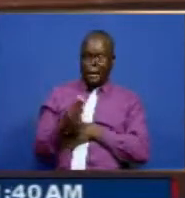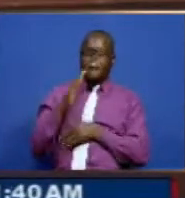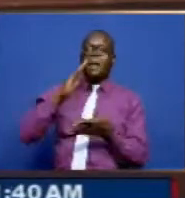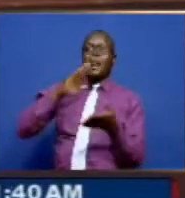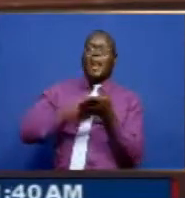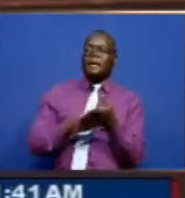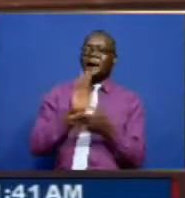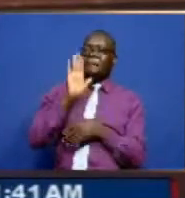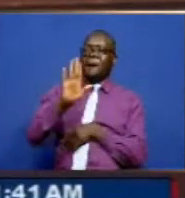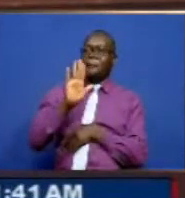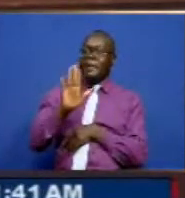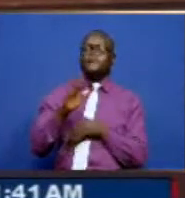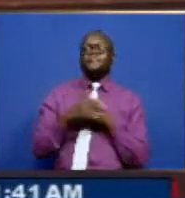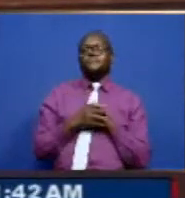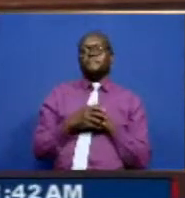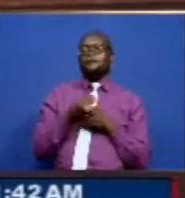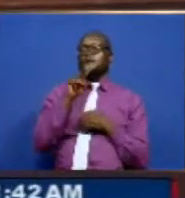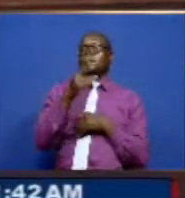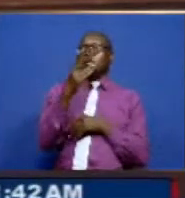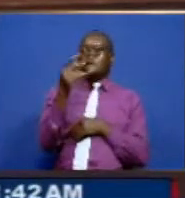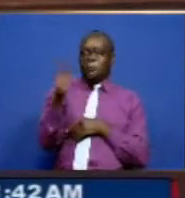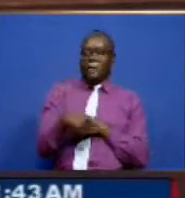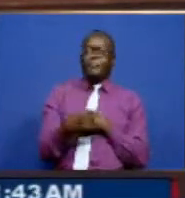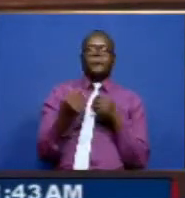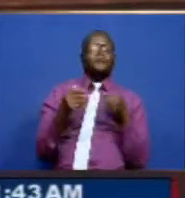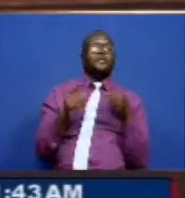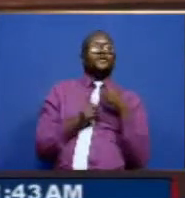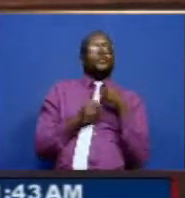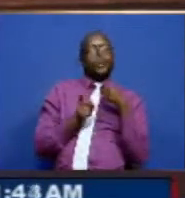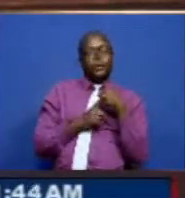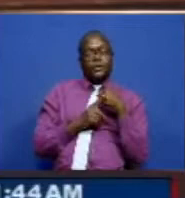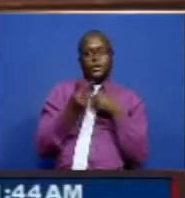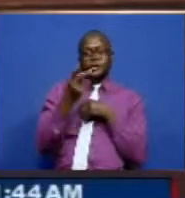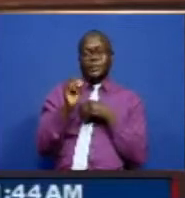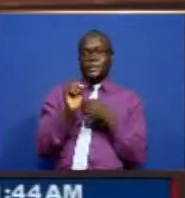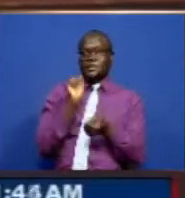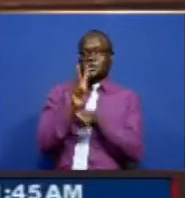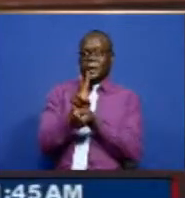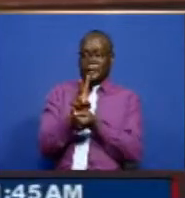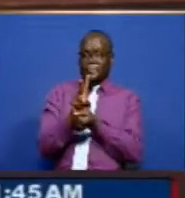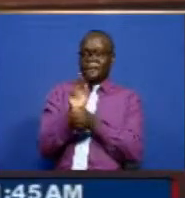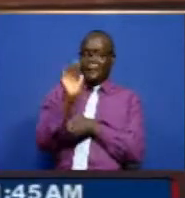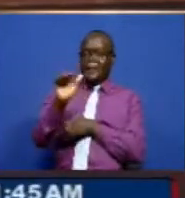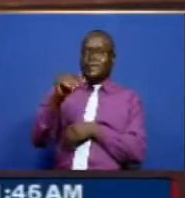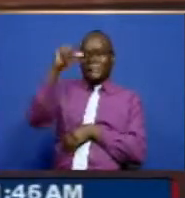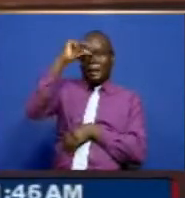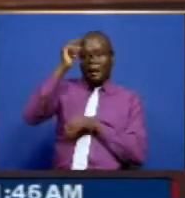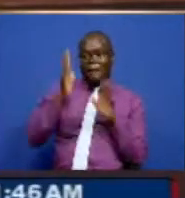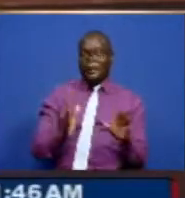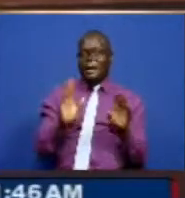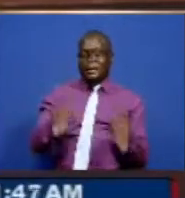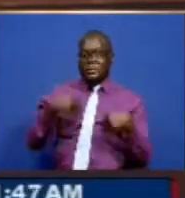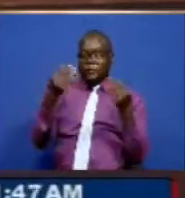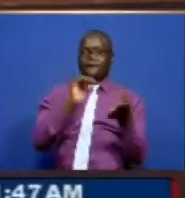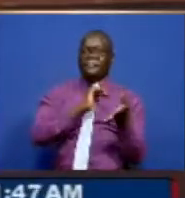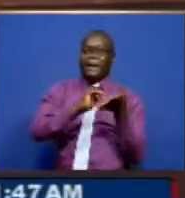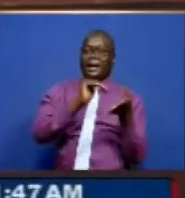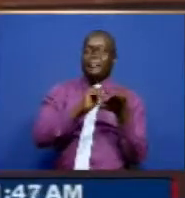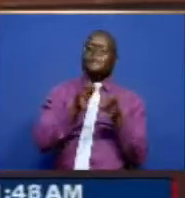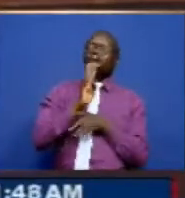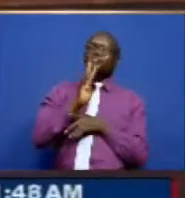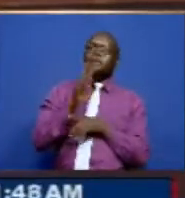letter dated 24th June 2020, urged the Governor to give the address but